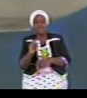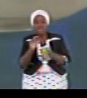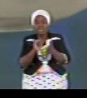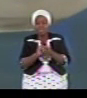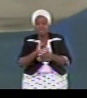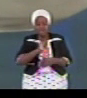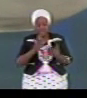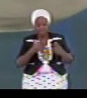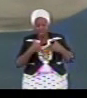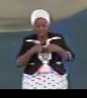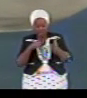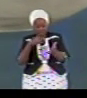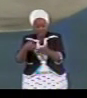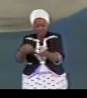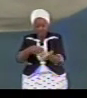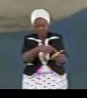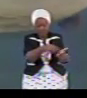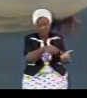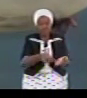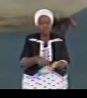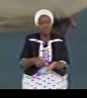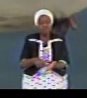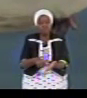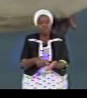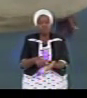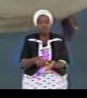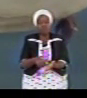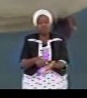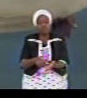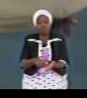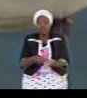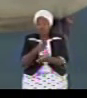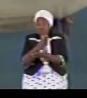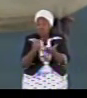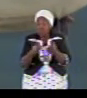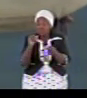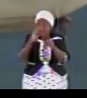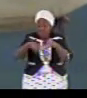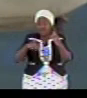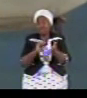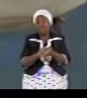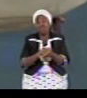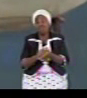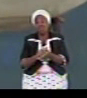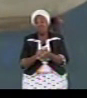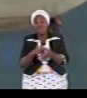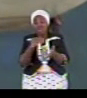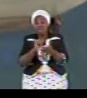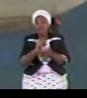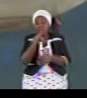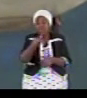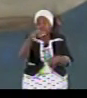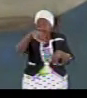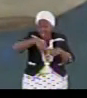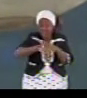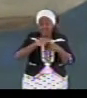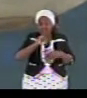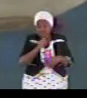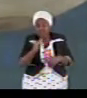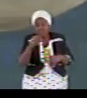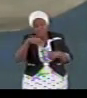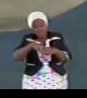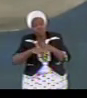this and have this and have that, something beyond that, that ye enter not